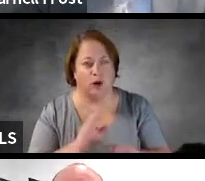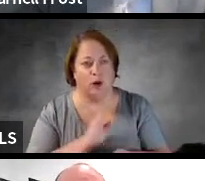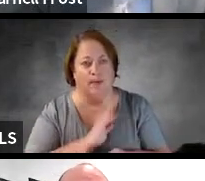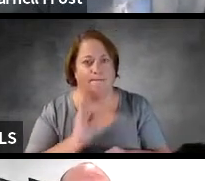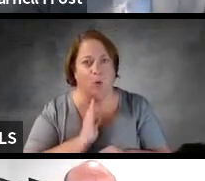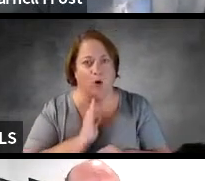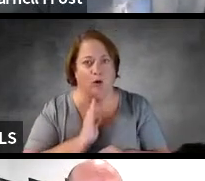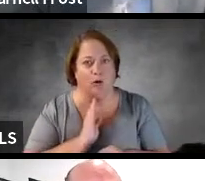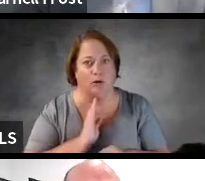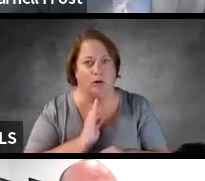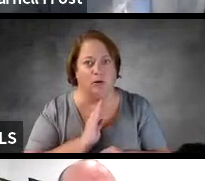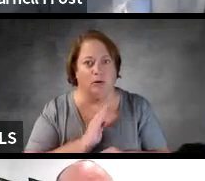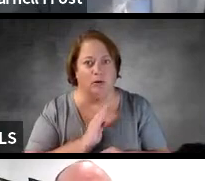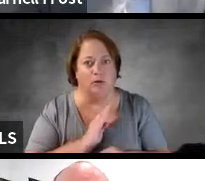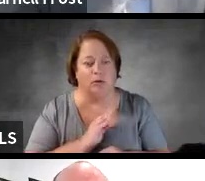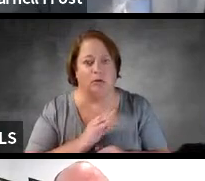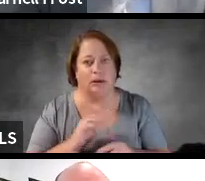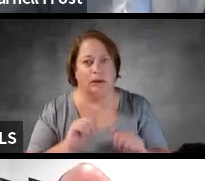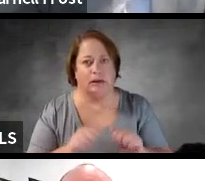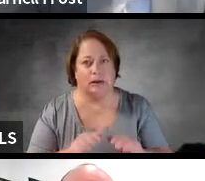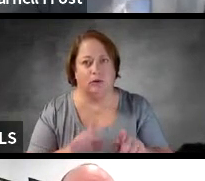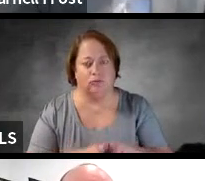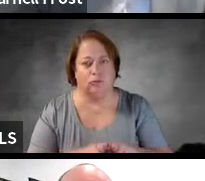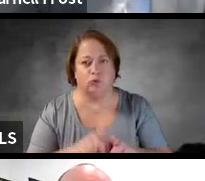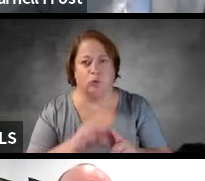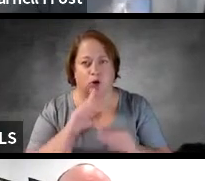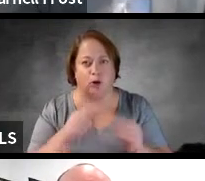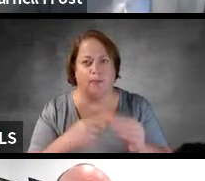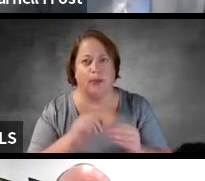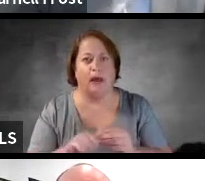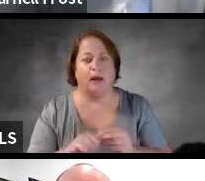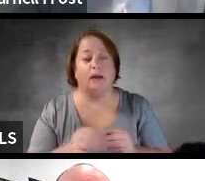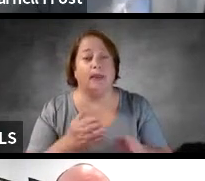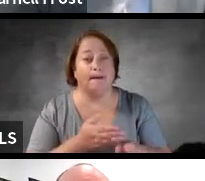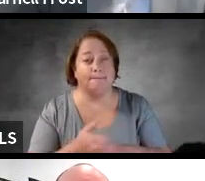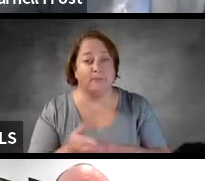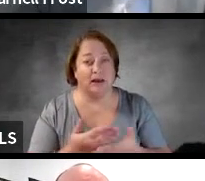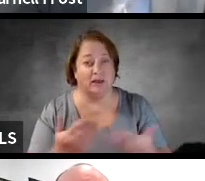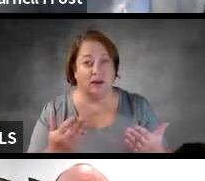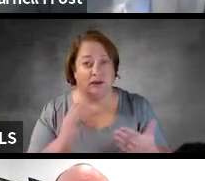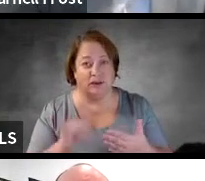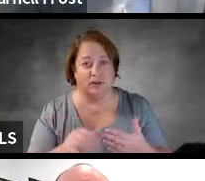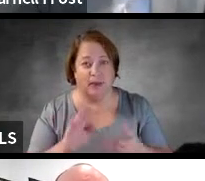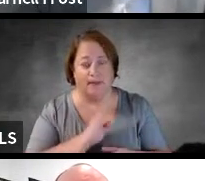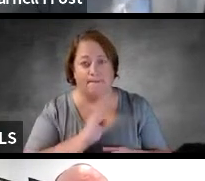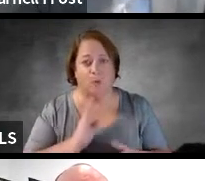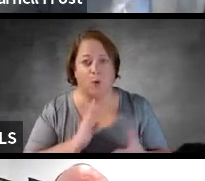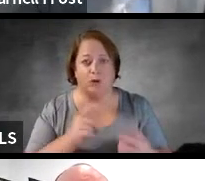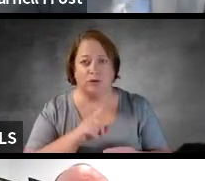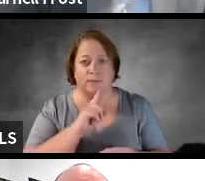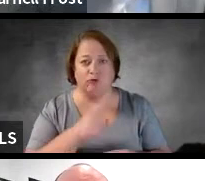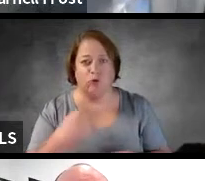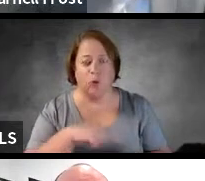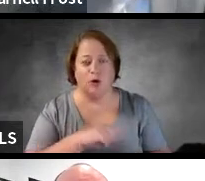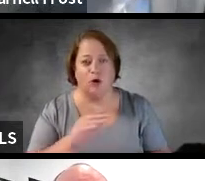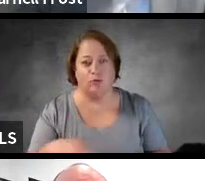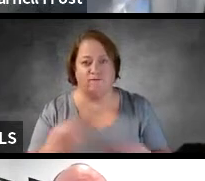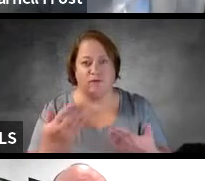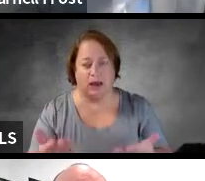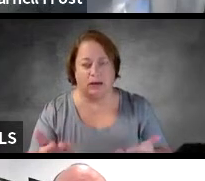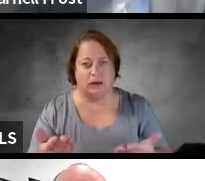for 20 years, can also speak to it too. The main thing is that the board wants to make sure that we are